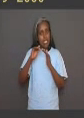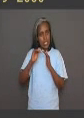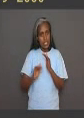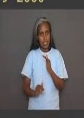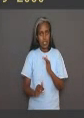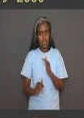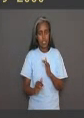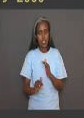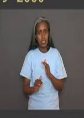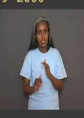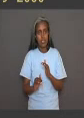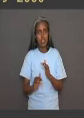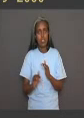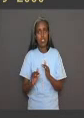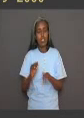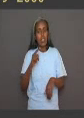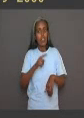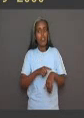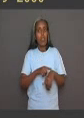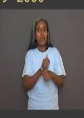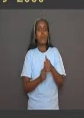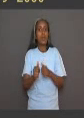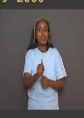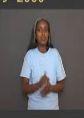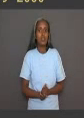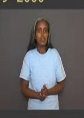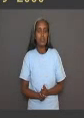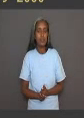decreasing as time passes?